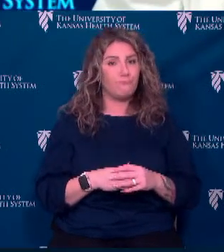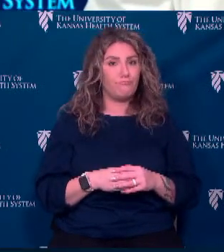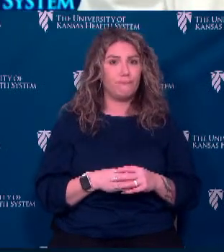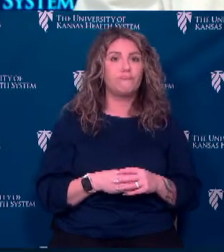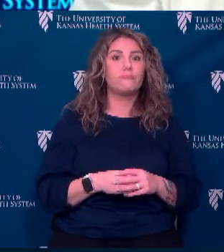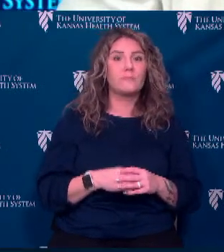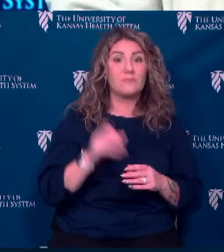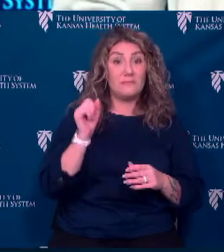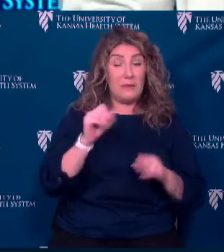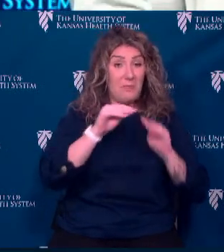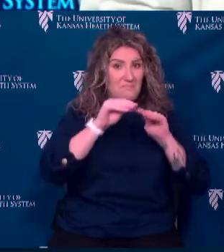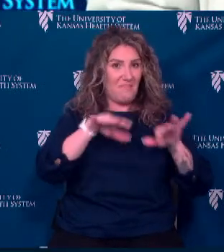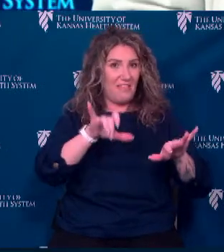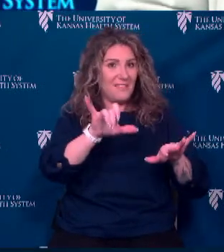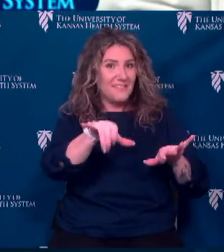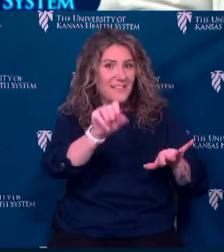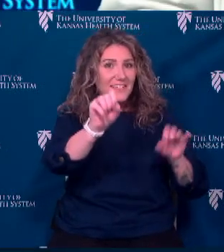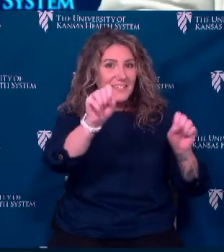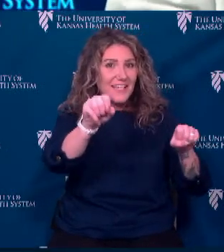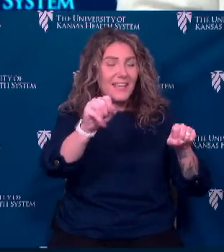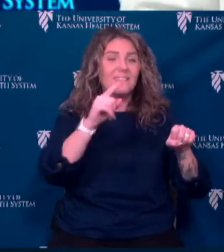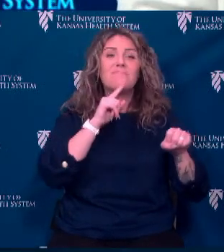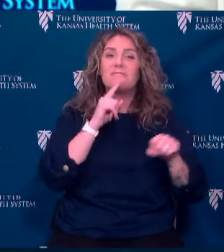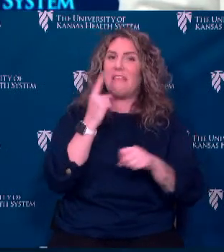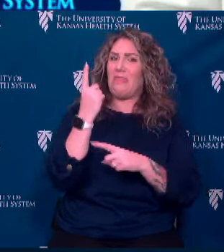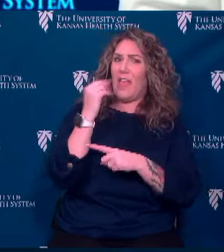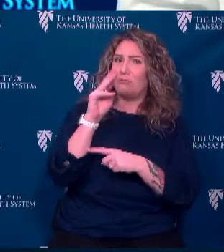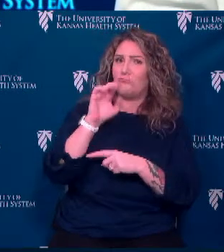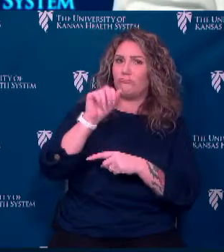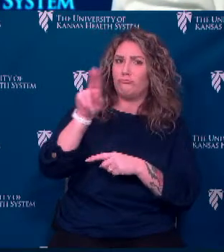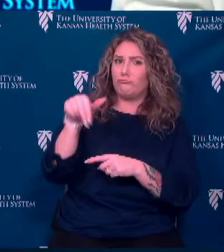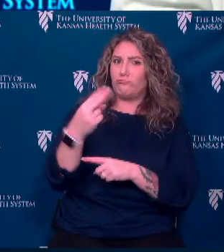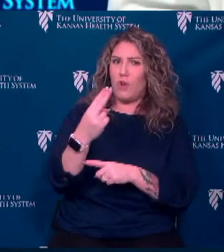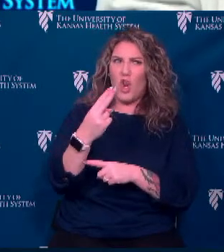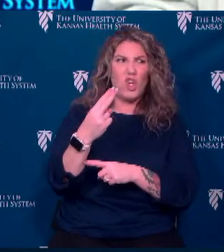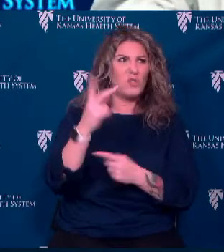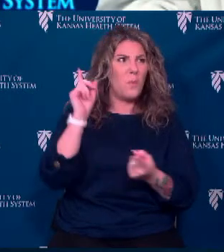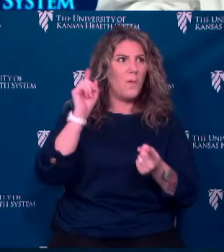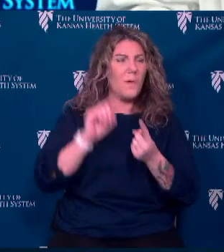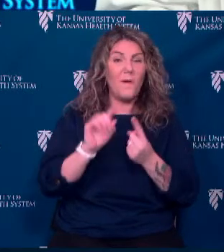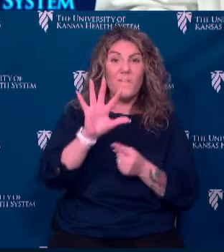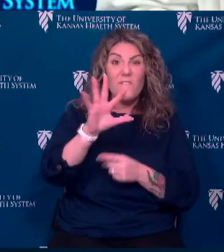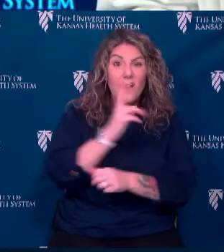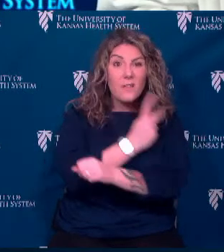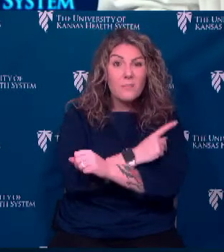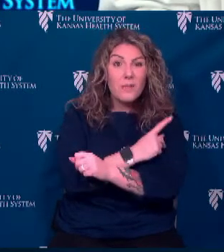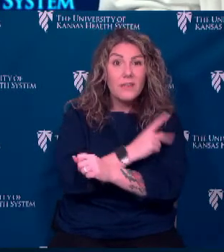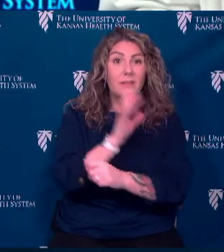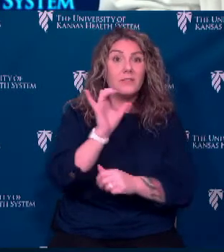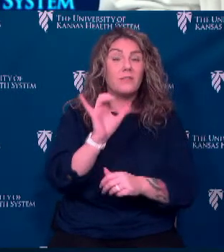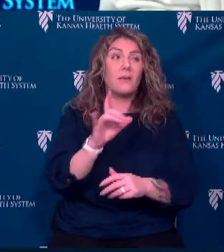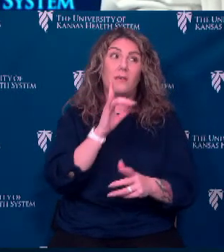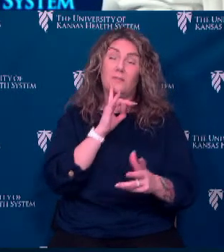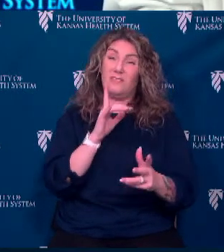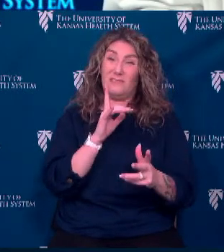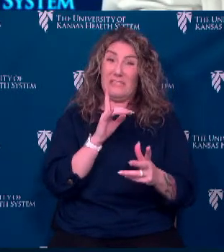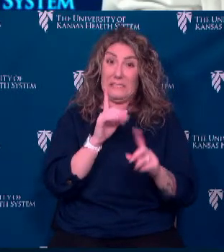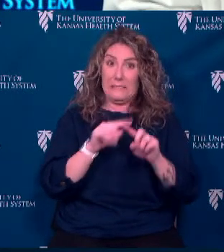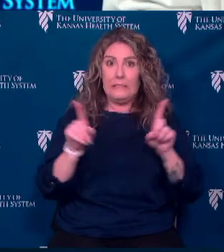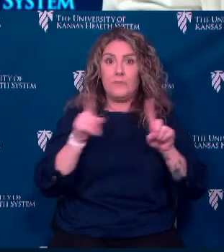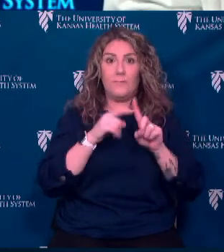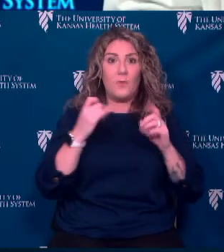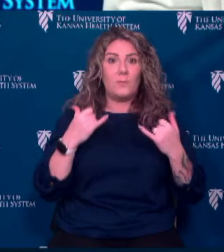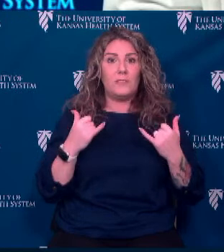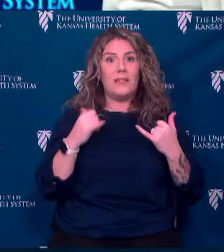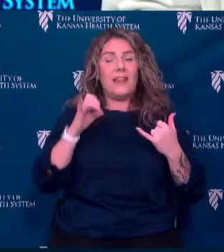I want to bless that, because last March I think we got down to 5 patients here, and that's a far cry from where we are today. We're going to call